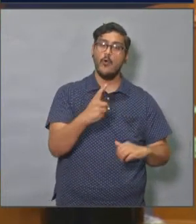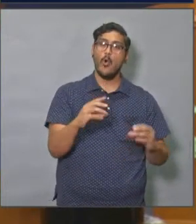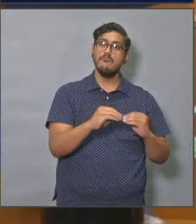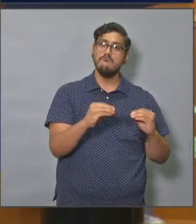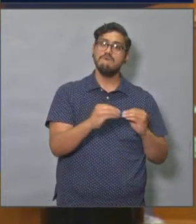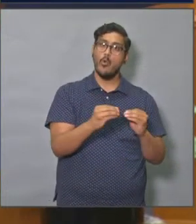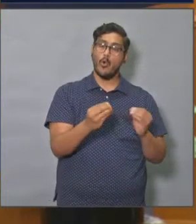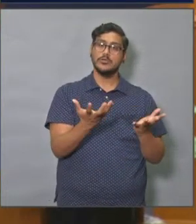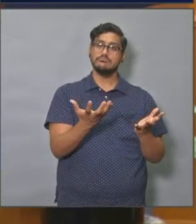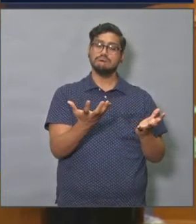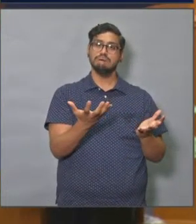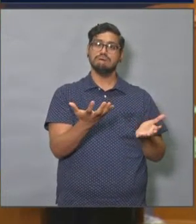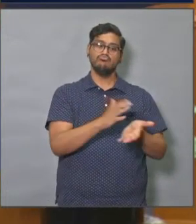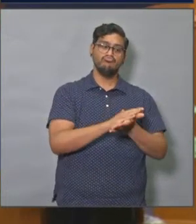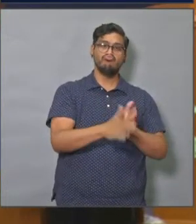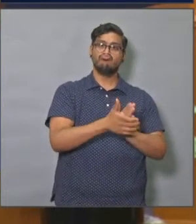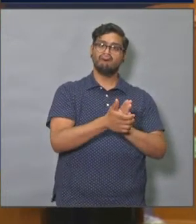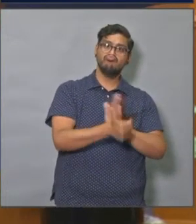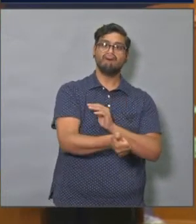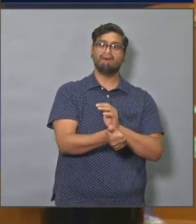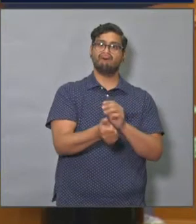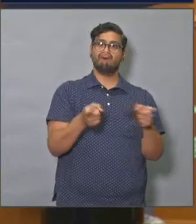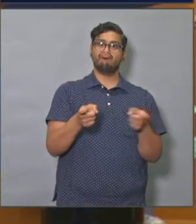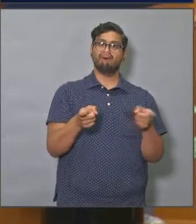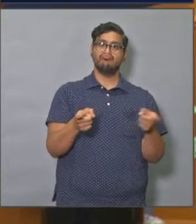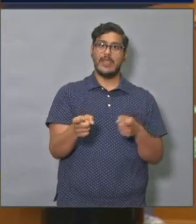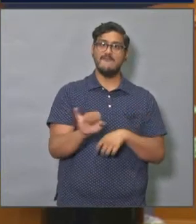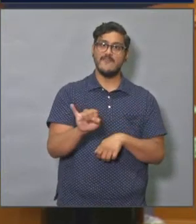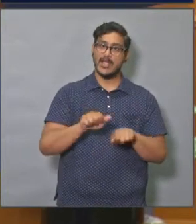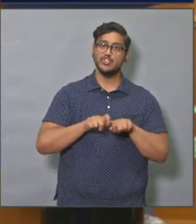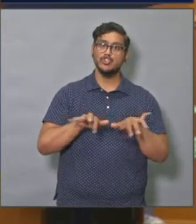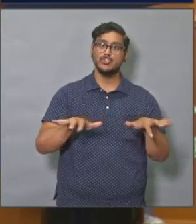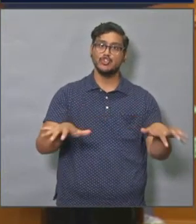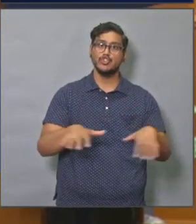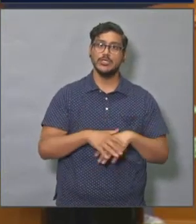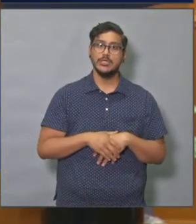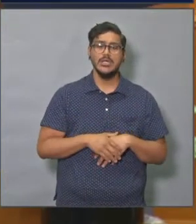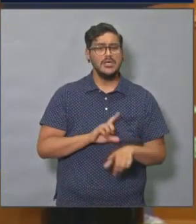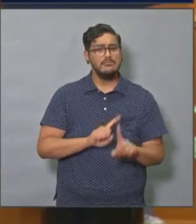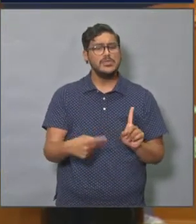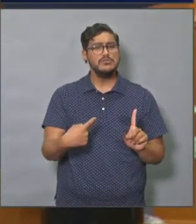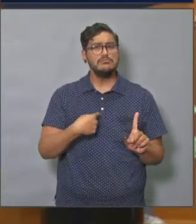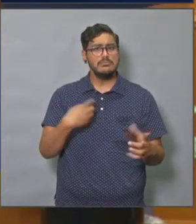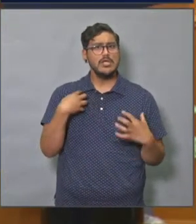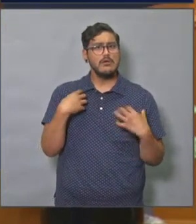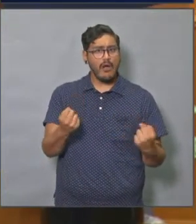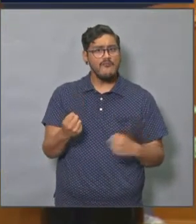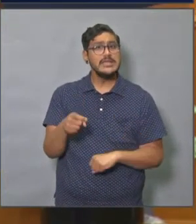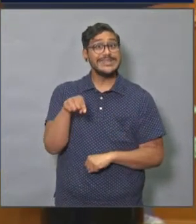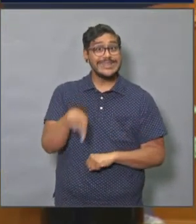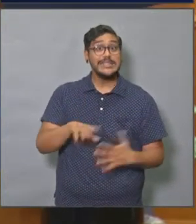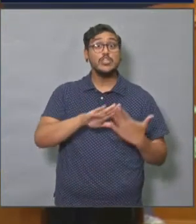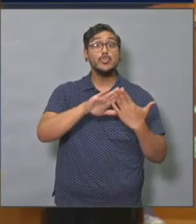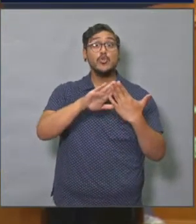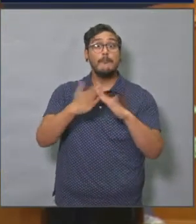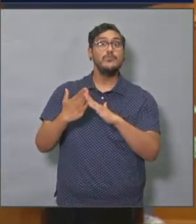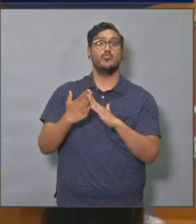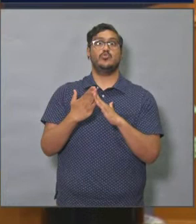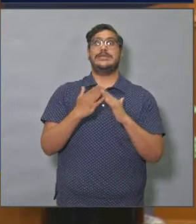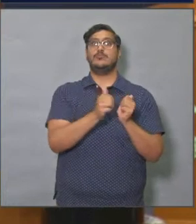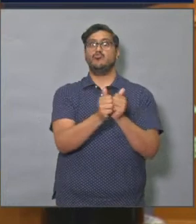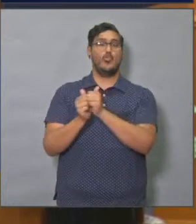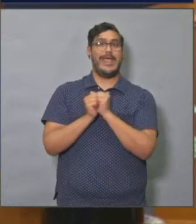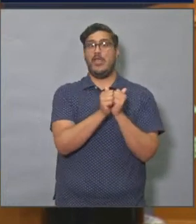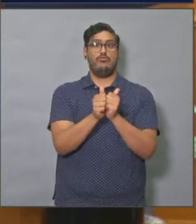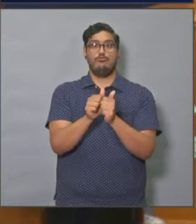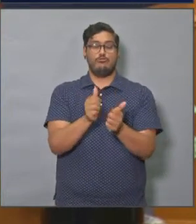to contain the spread of the infection. But I feel confident that this is a community effort. We're all in this